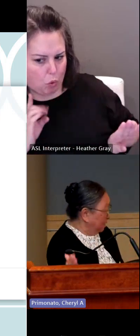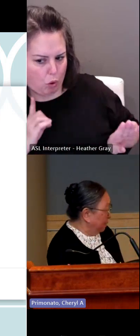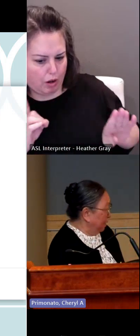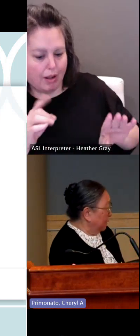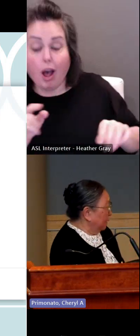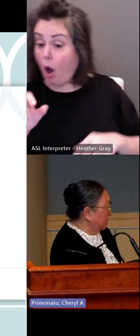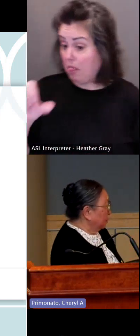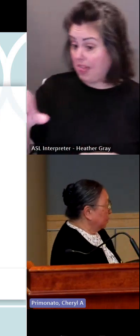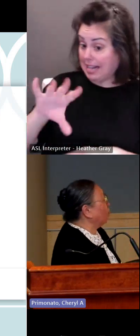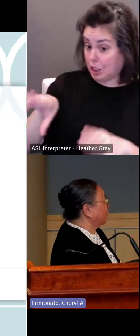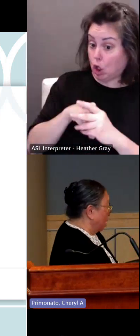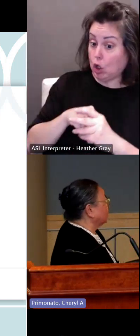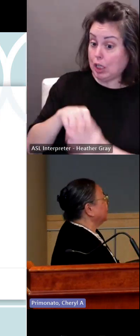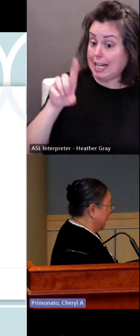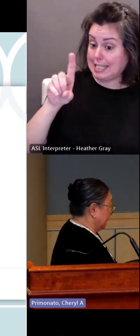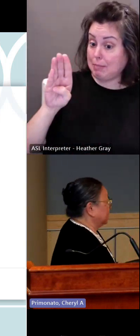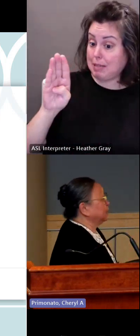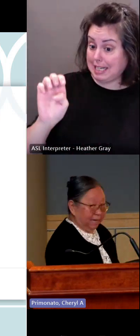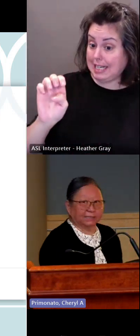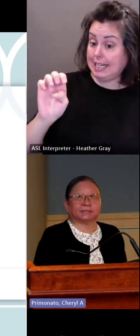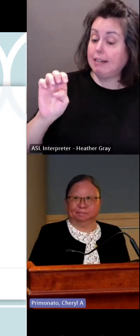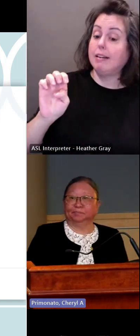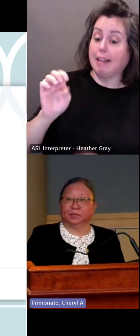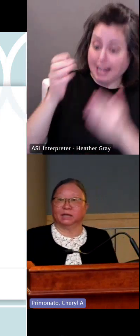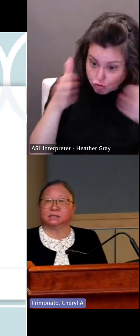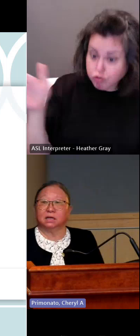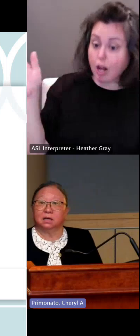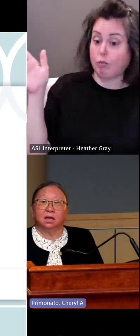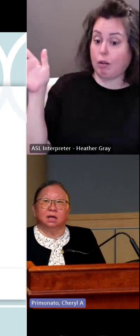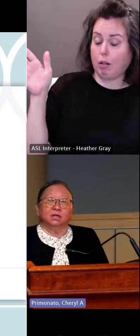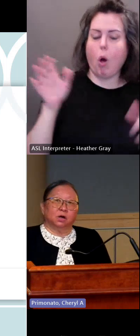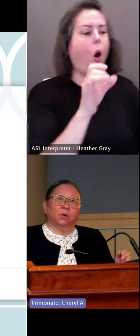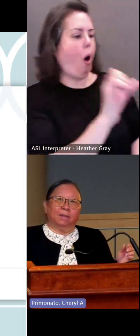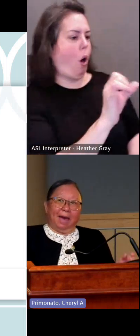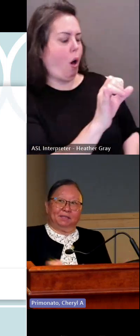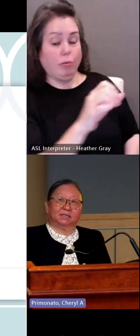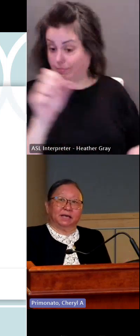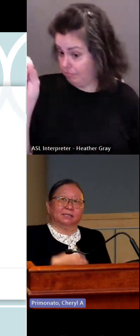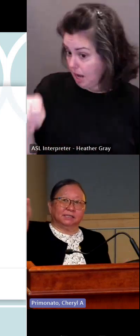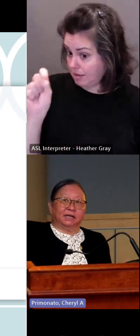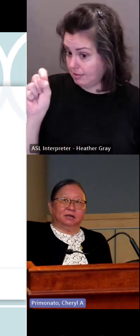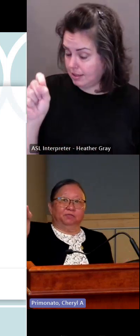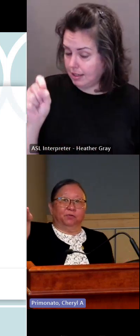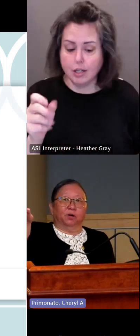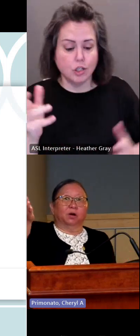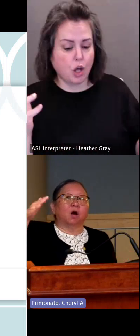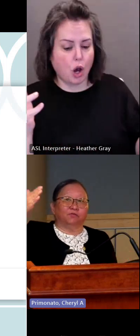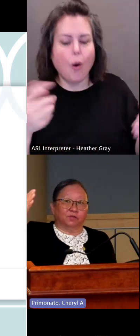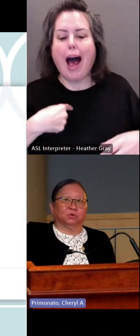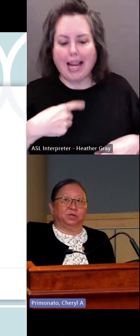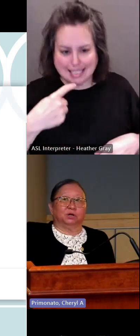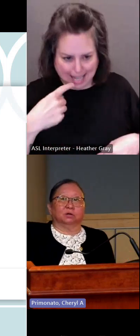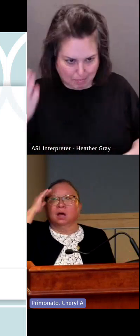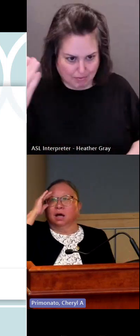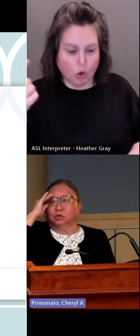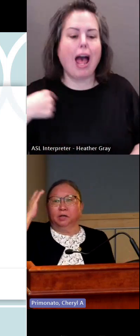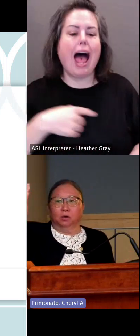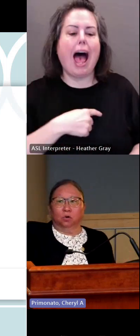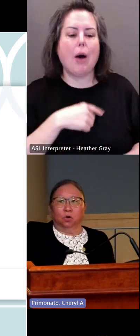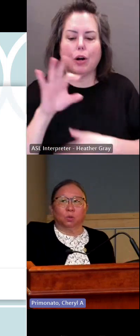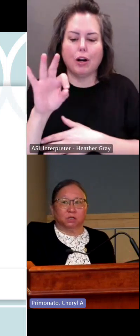as part of the DBE. Overall? Overall, Okay. yes, yes, yes. So I'm happy to say, as I stated before, our fiscal